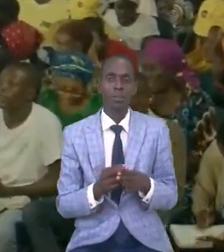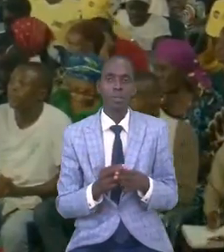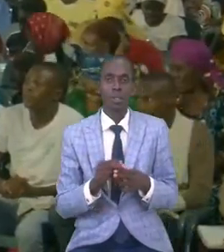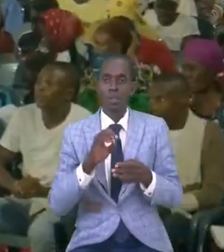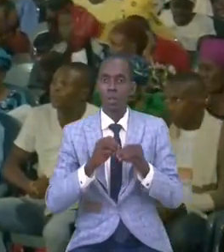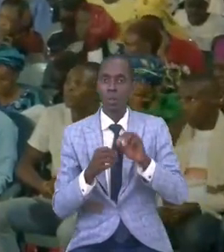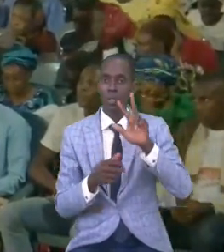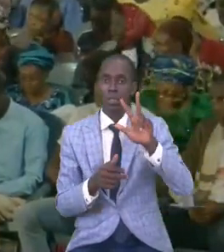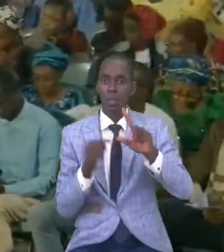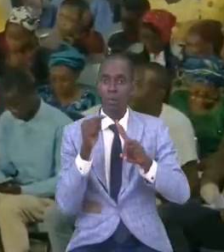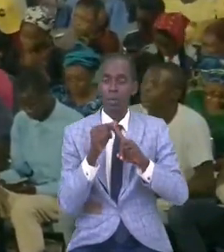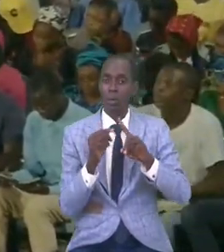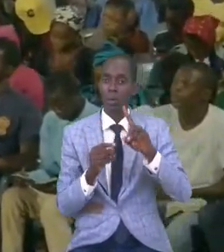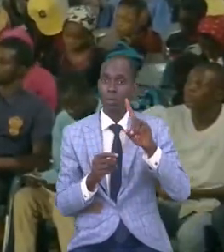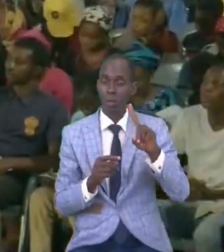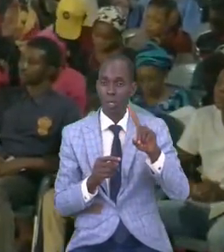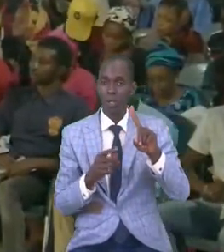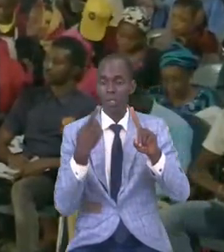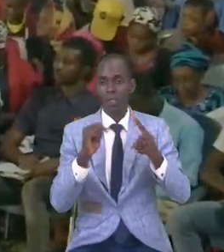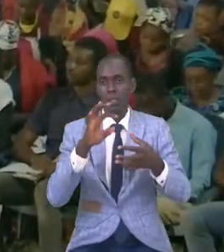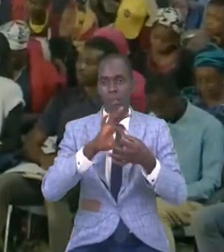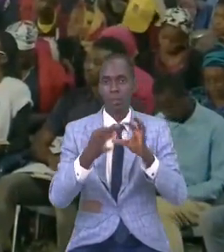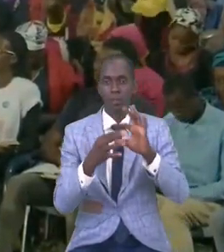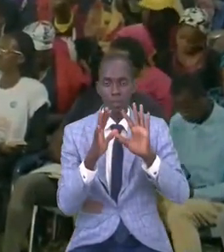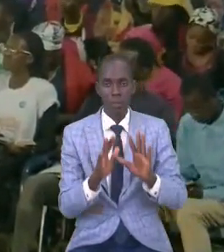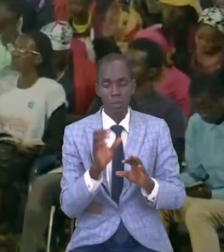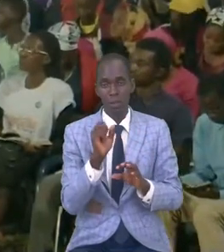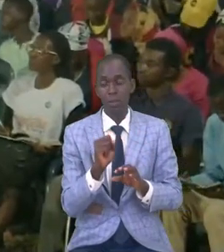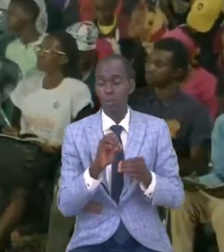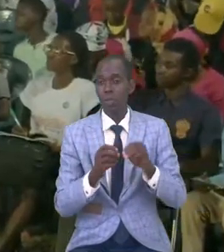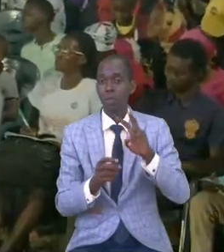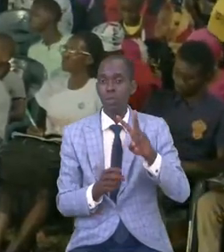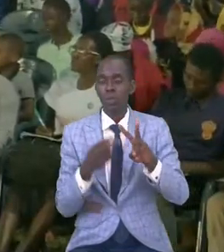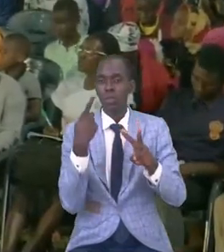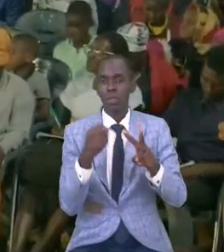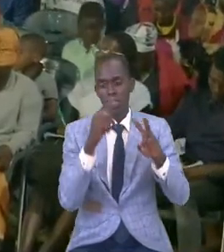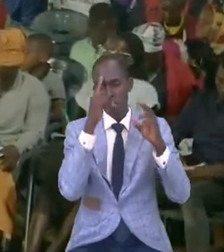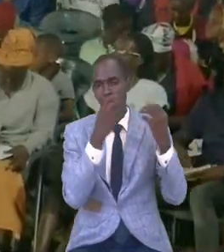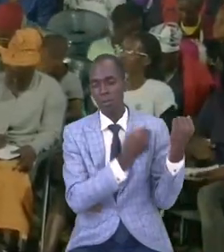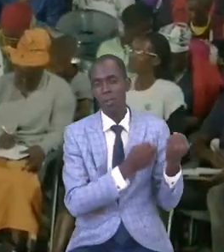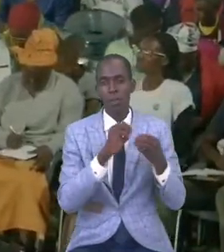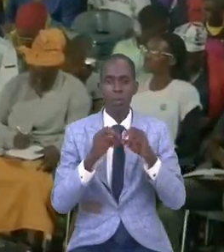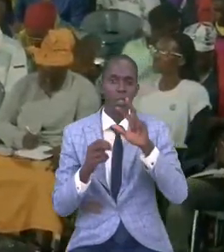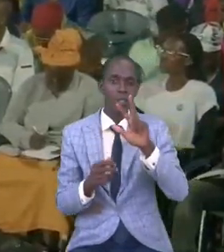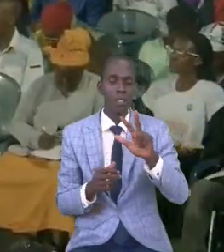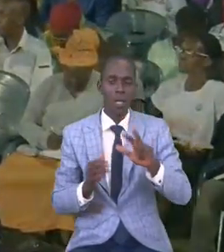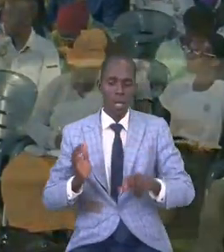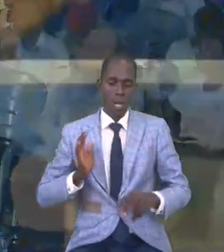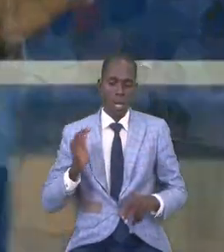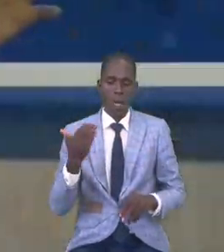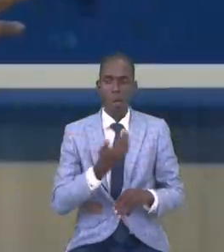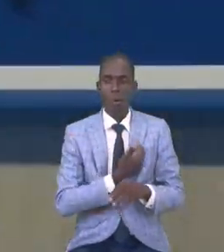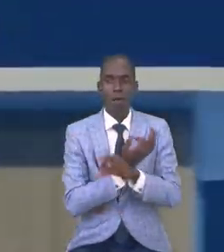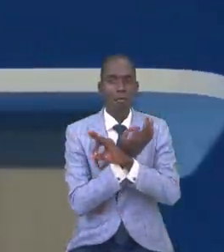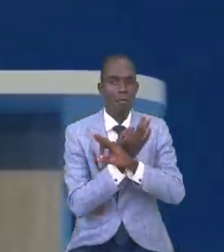Number three, number one, the fetters. Number two, the faith. Number three, our